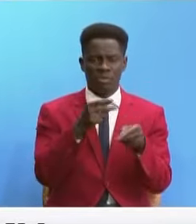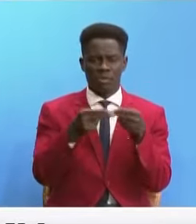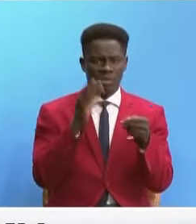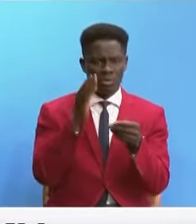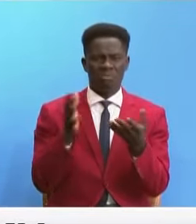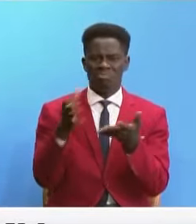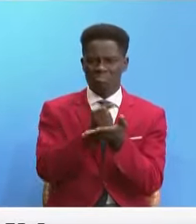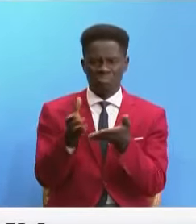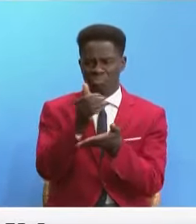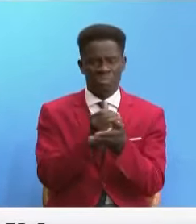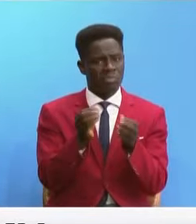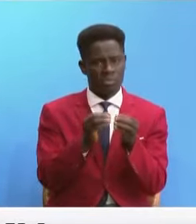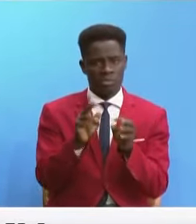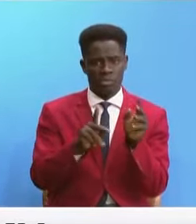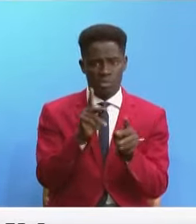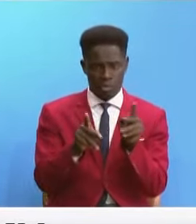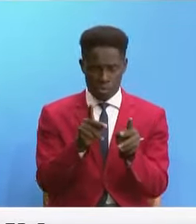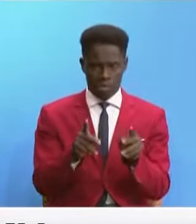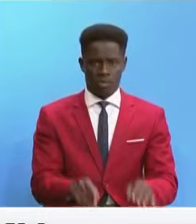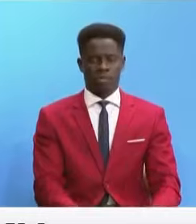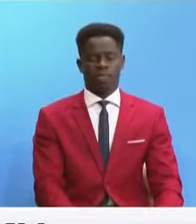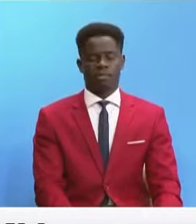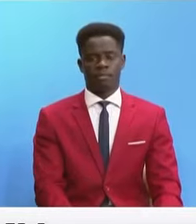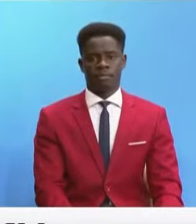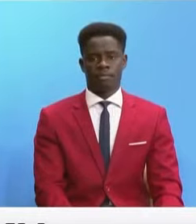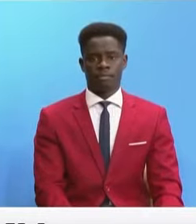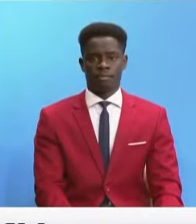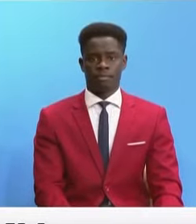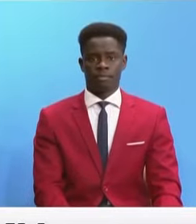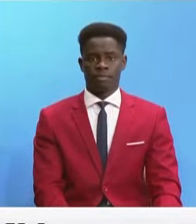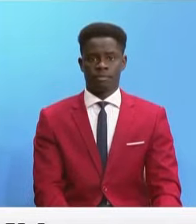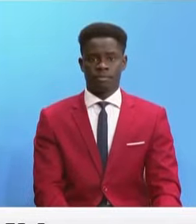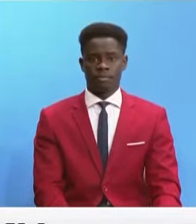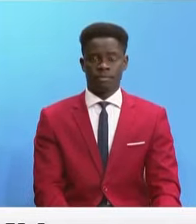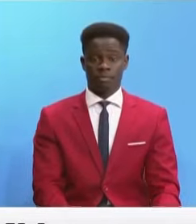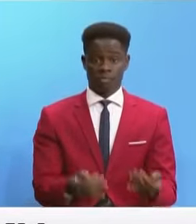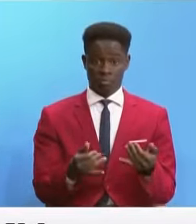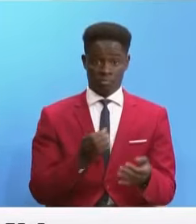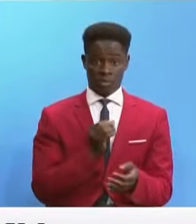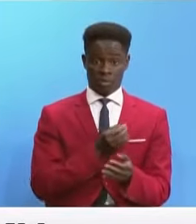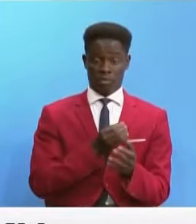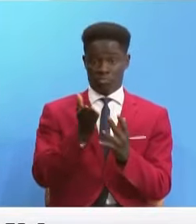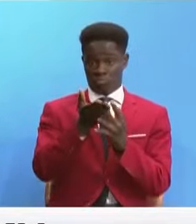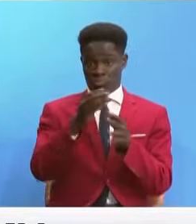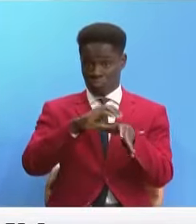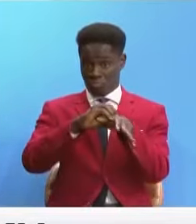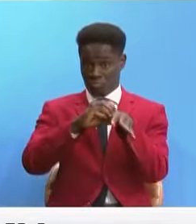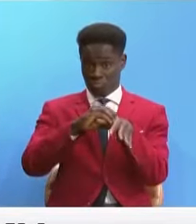Join me in appreciating Finsbury investments Our shareholders, represented by the